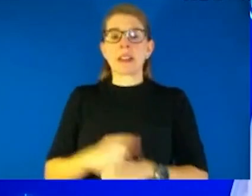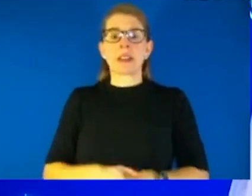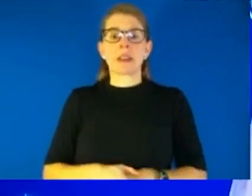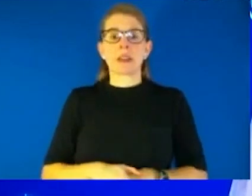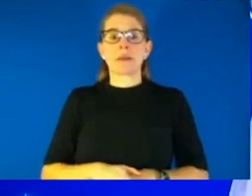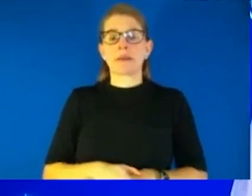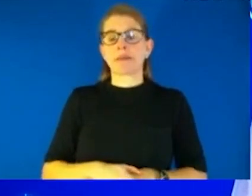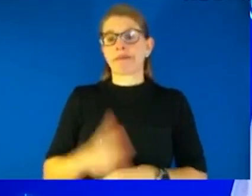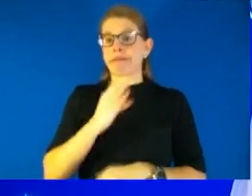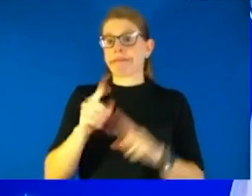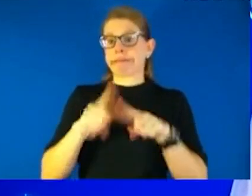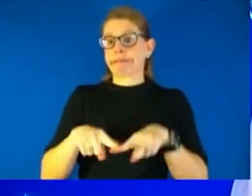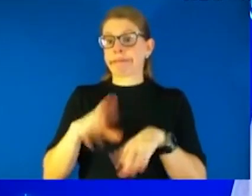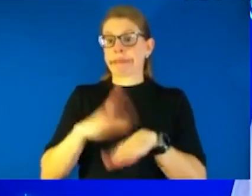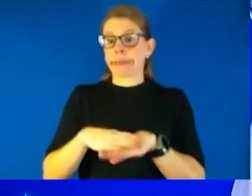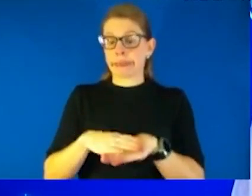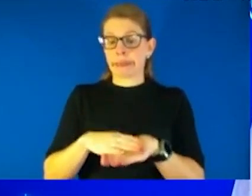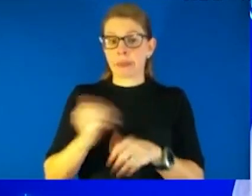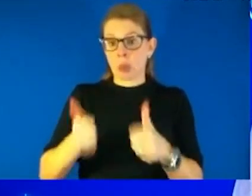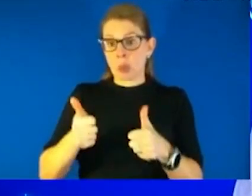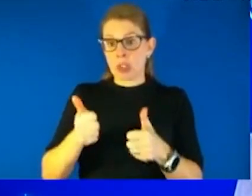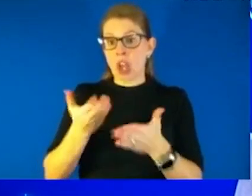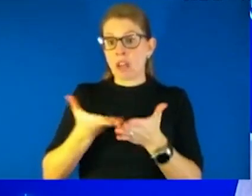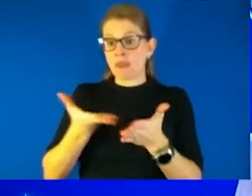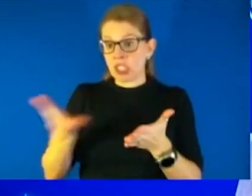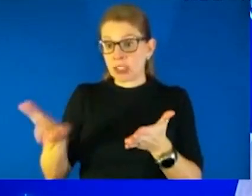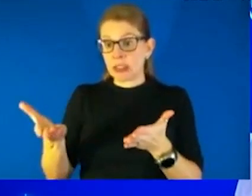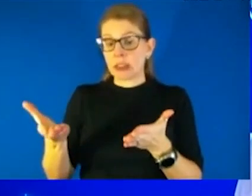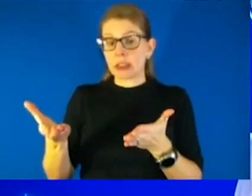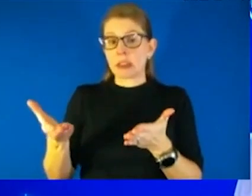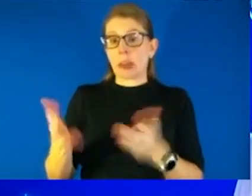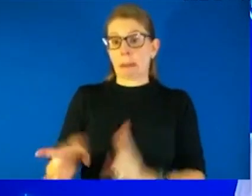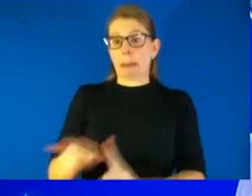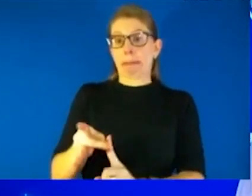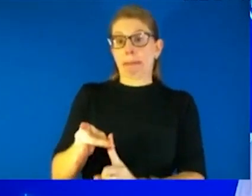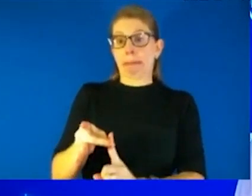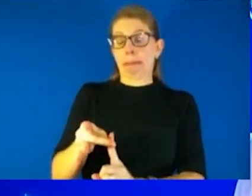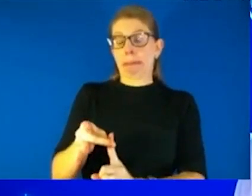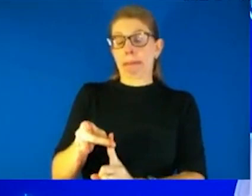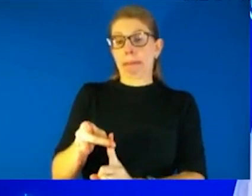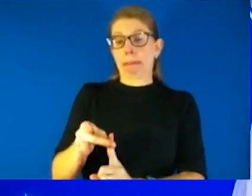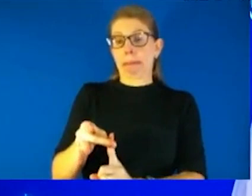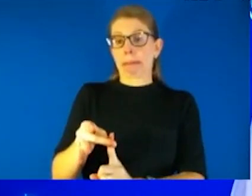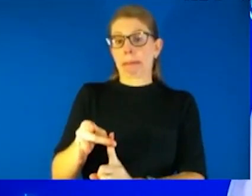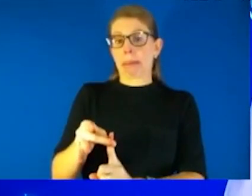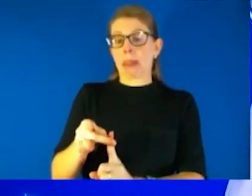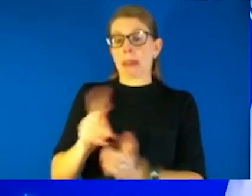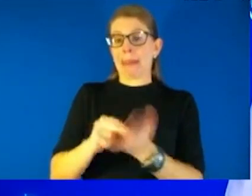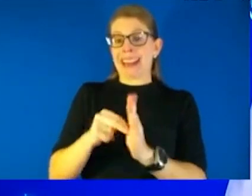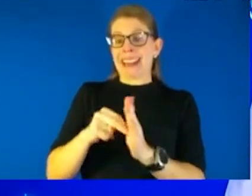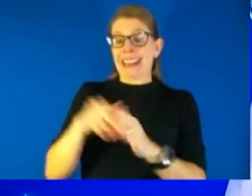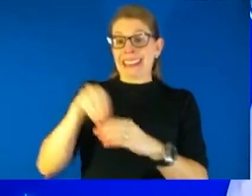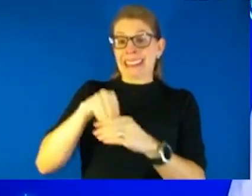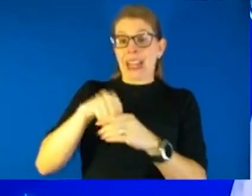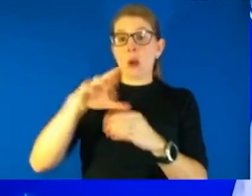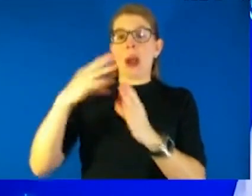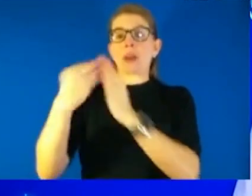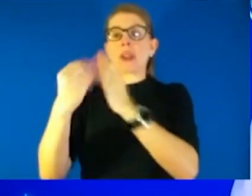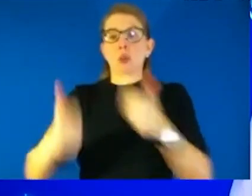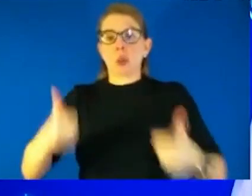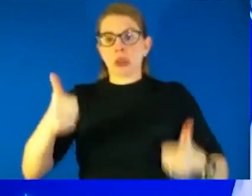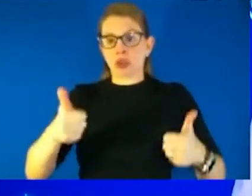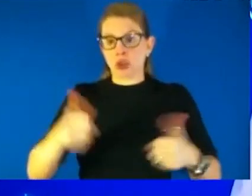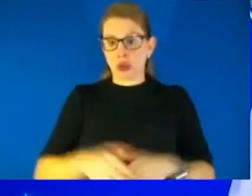on which objects they are adhering to, and again, are you indoors or outdoors? So, but certainly for